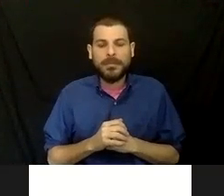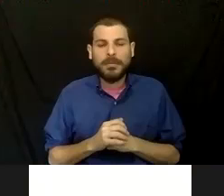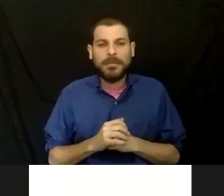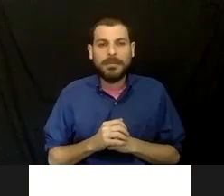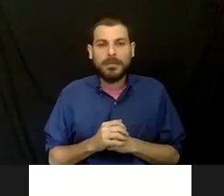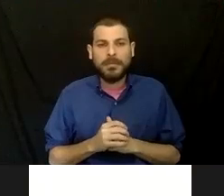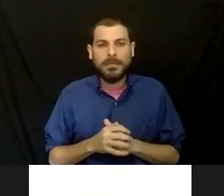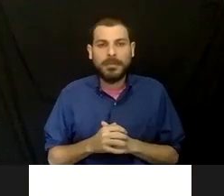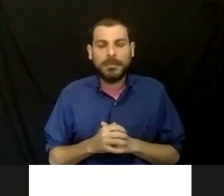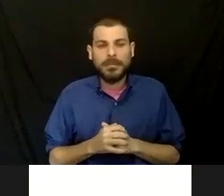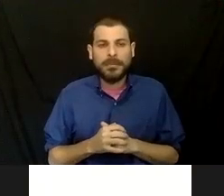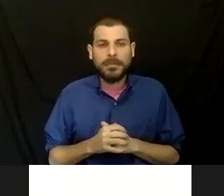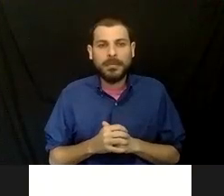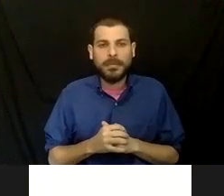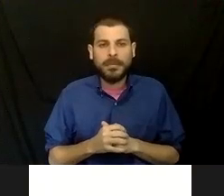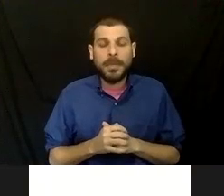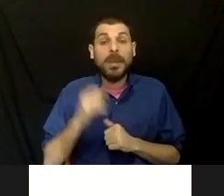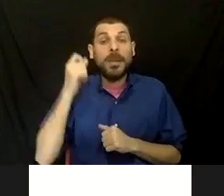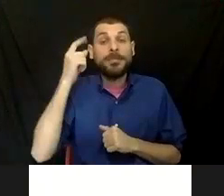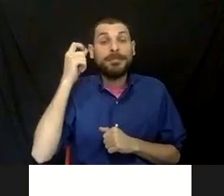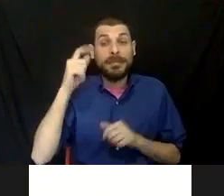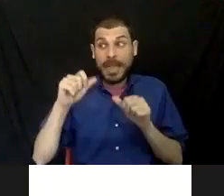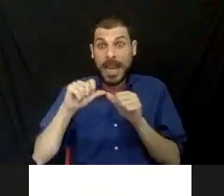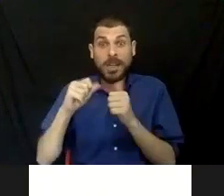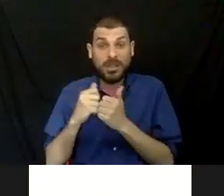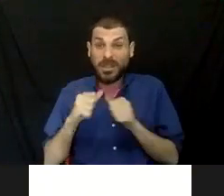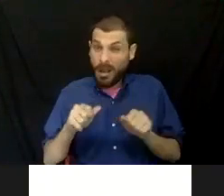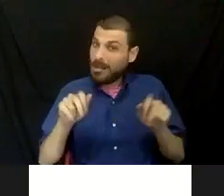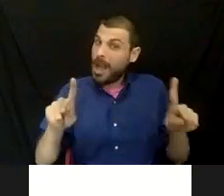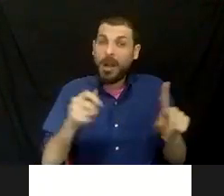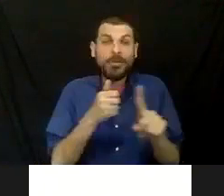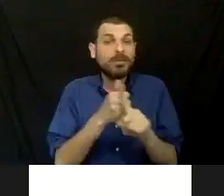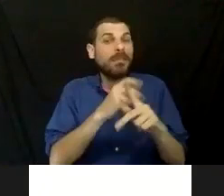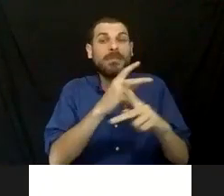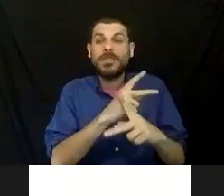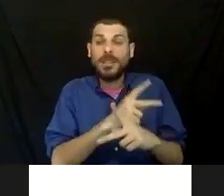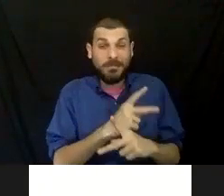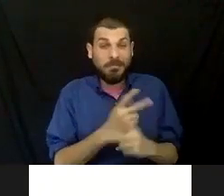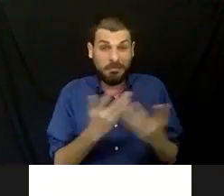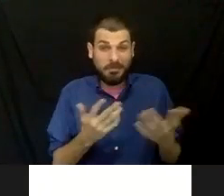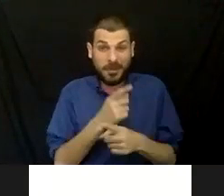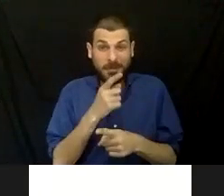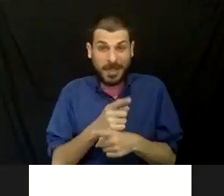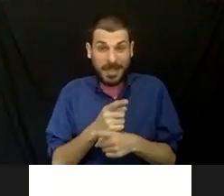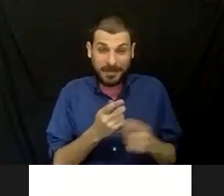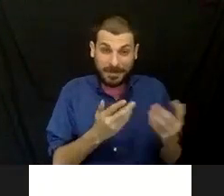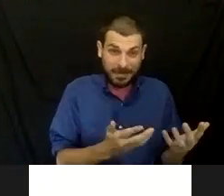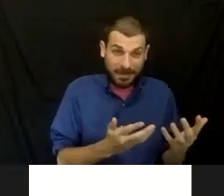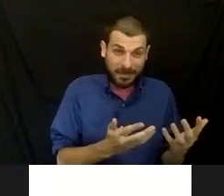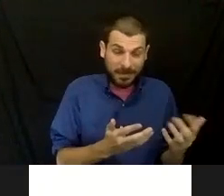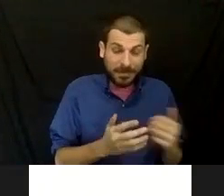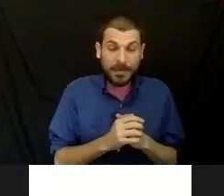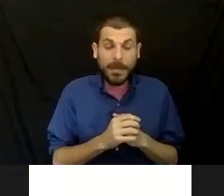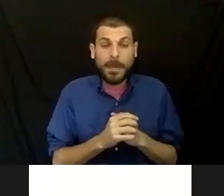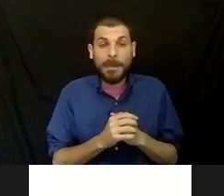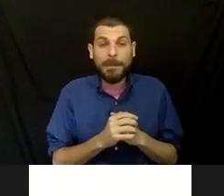are allowing people to self-certify. Basically, I'm promising that this is what the income that